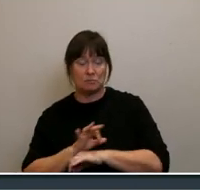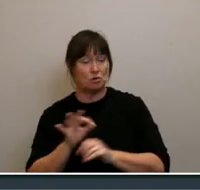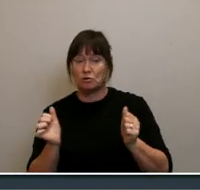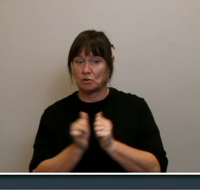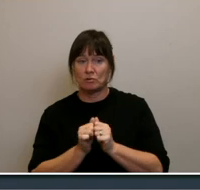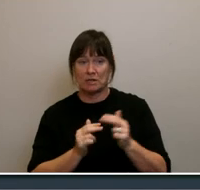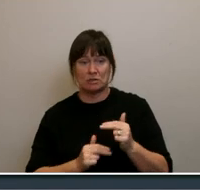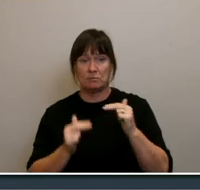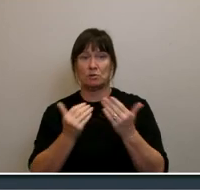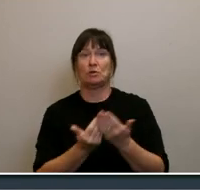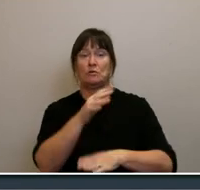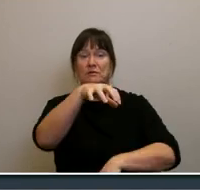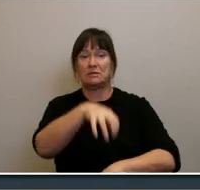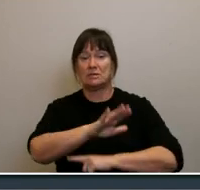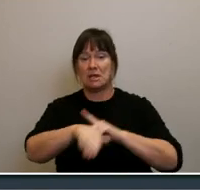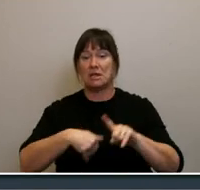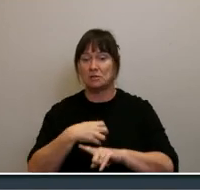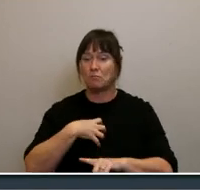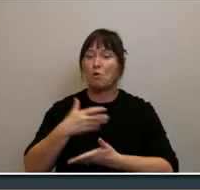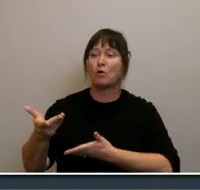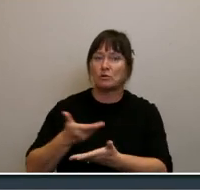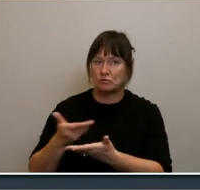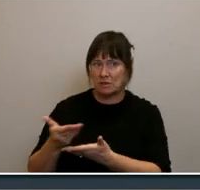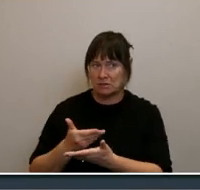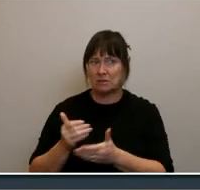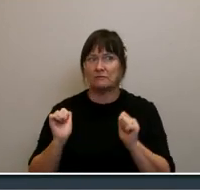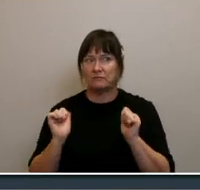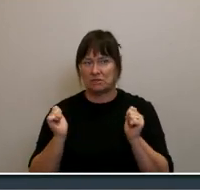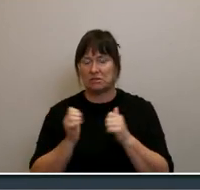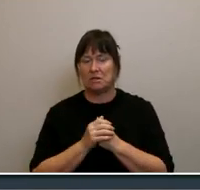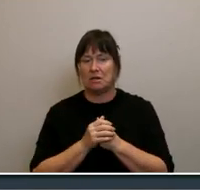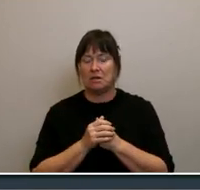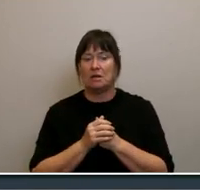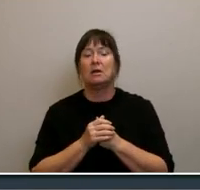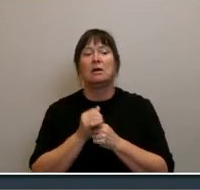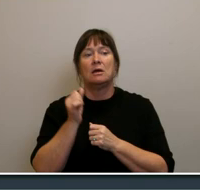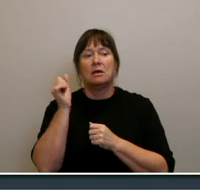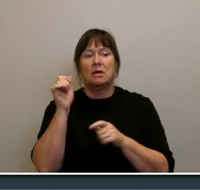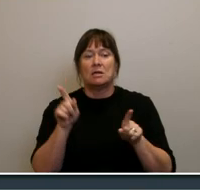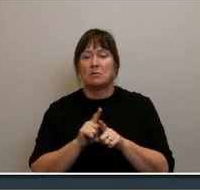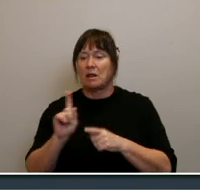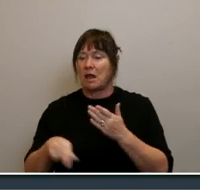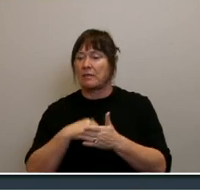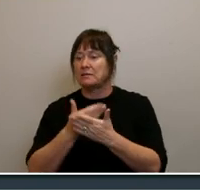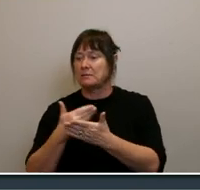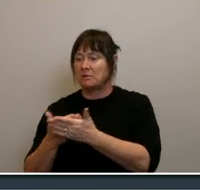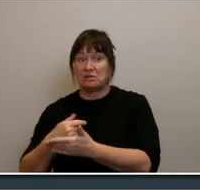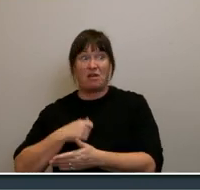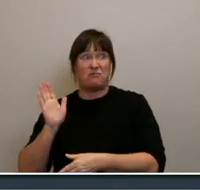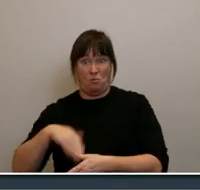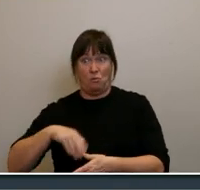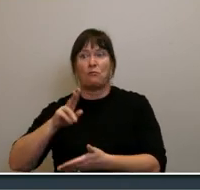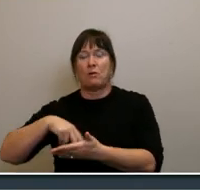not agree to the building of a new facility until further consultation is carried out. I note also in the other submissions, which I've read all of